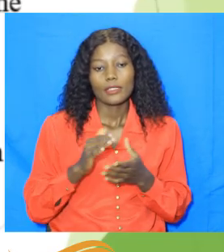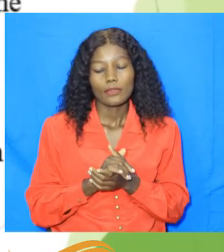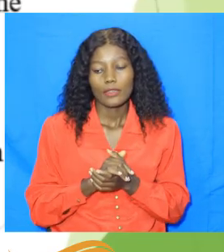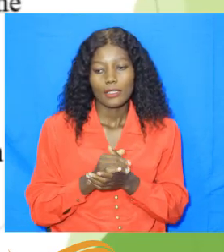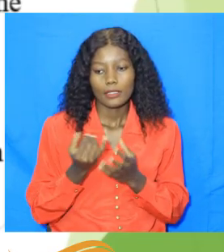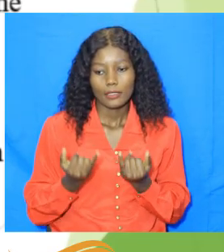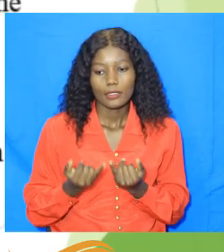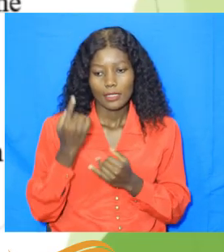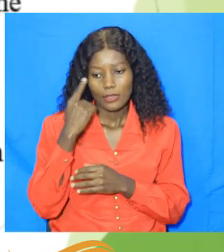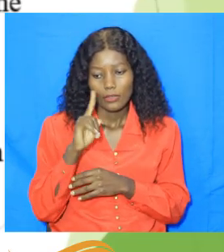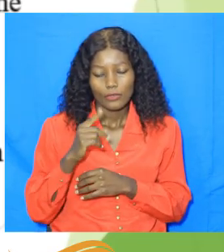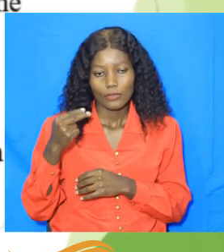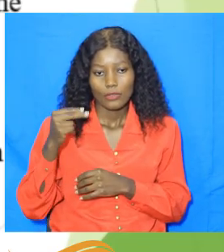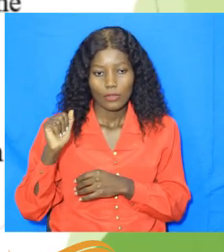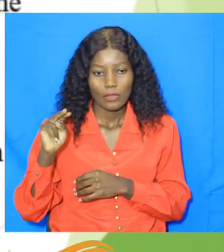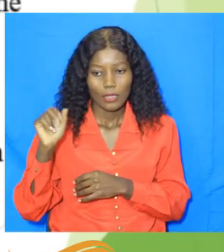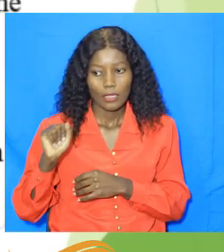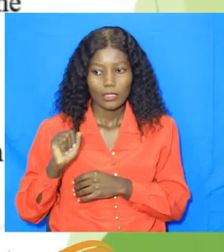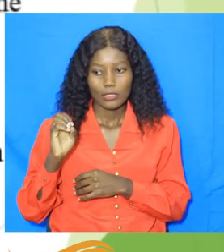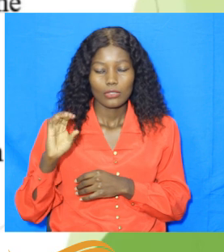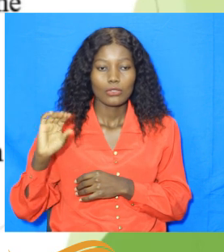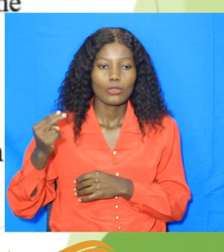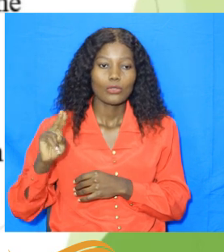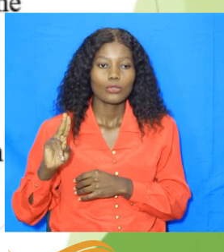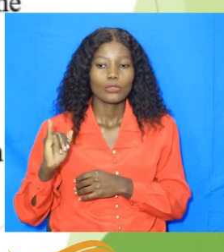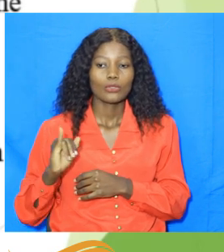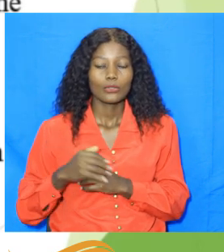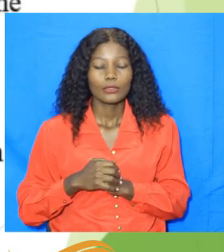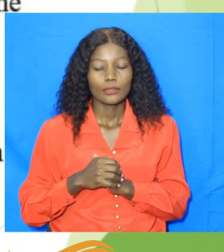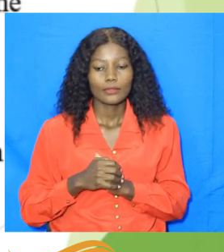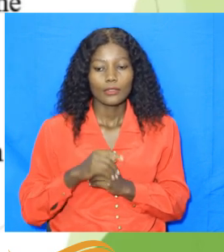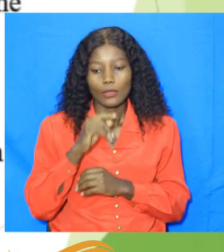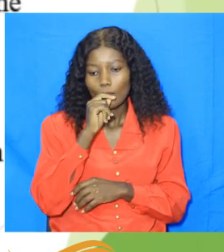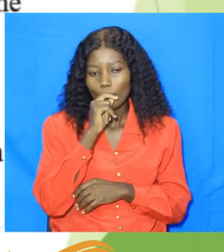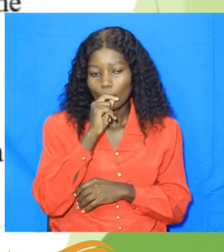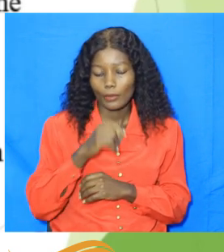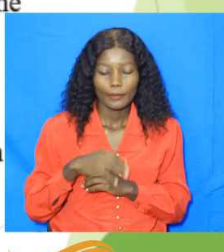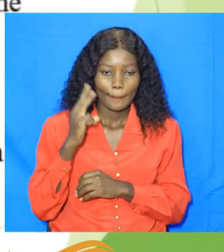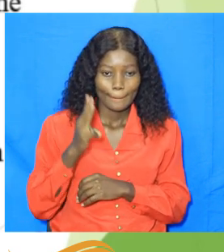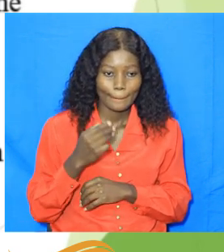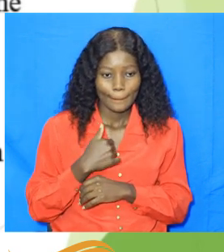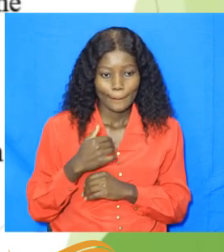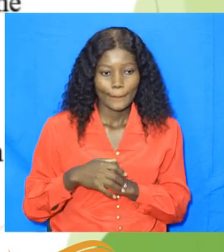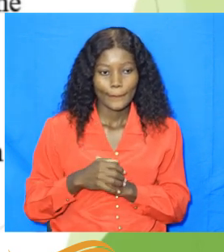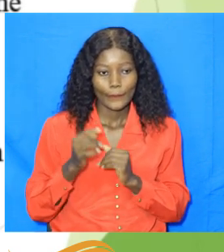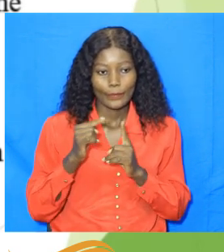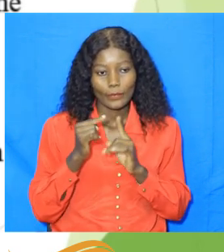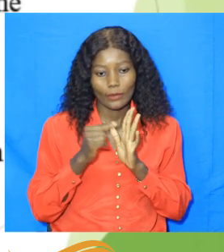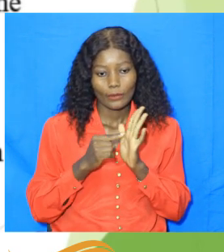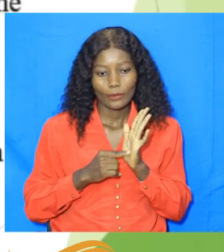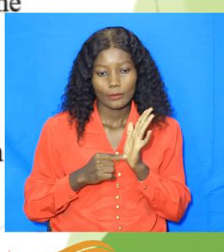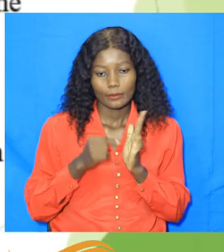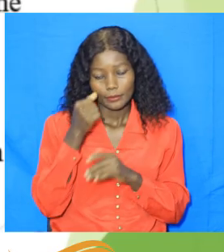So for Hansoku Chui, the referee will have to point